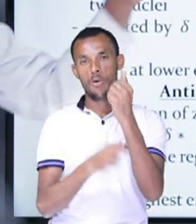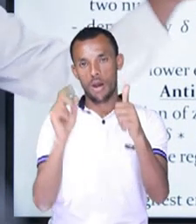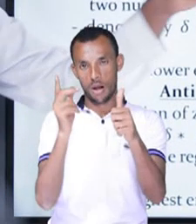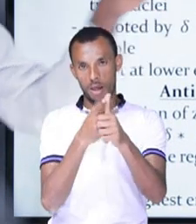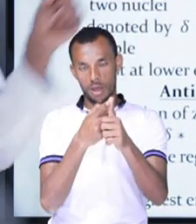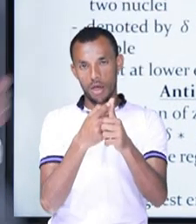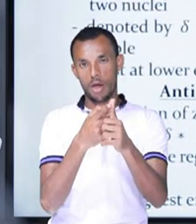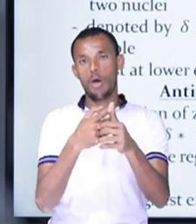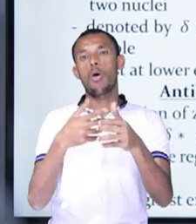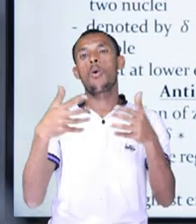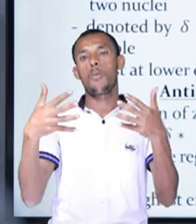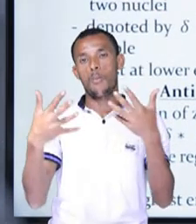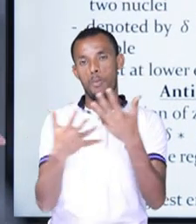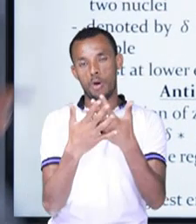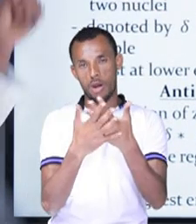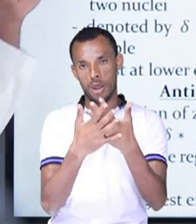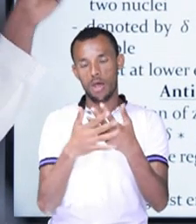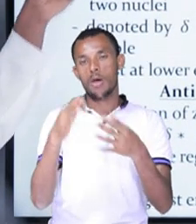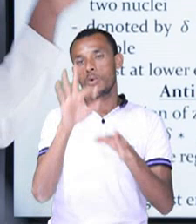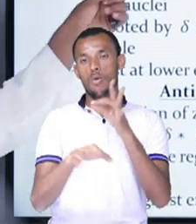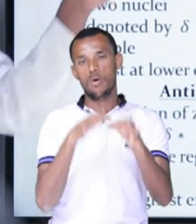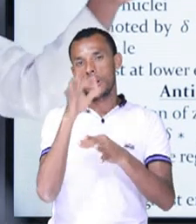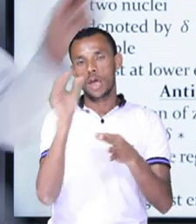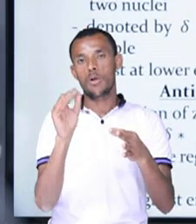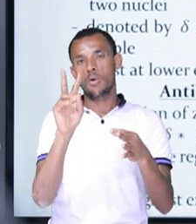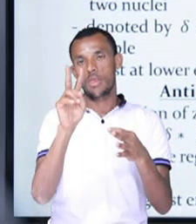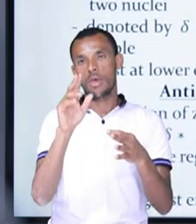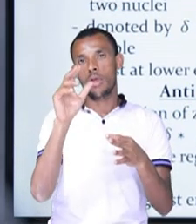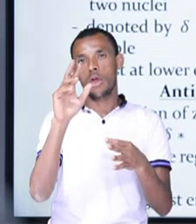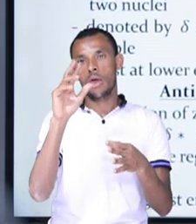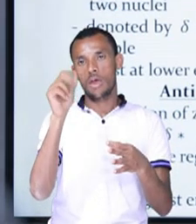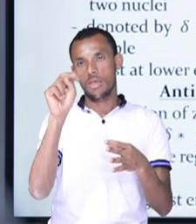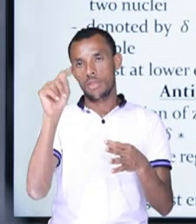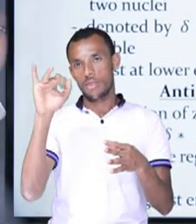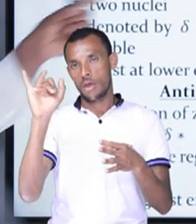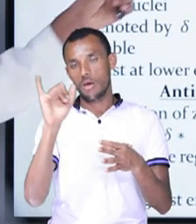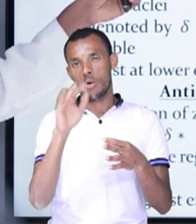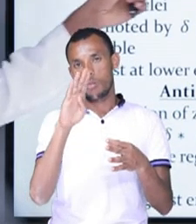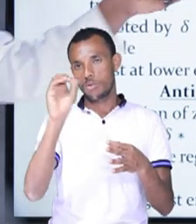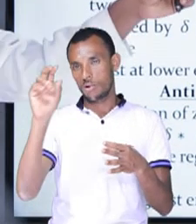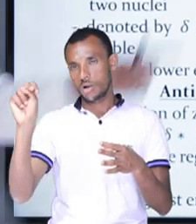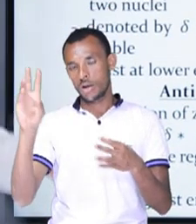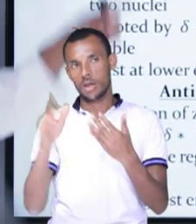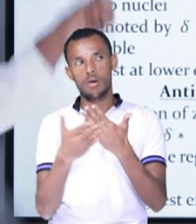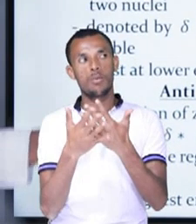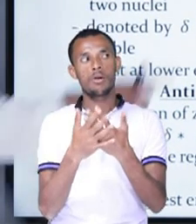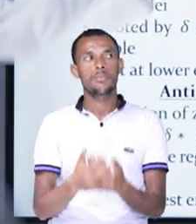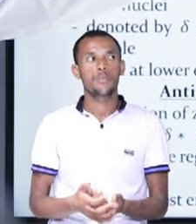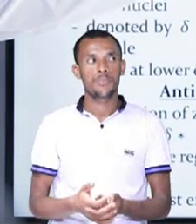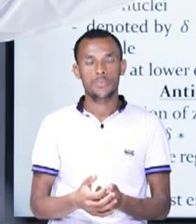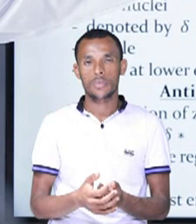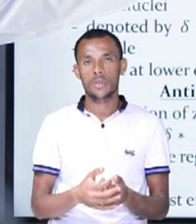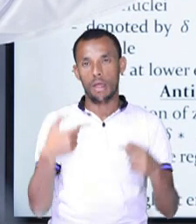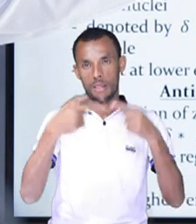is bonding molecular orbital. The other one is anti-bonding molecular orbital. Look the difference between bonding and